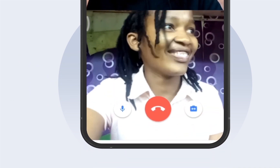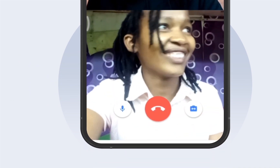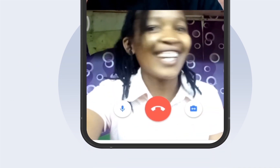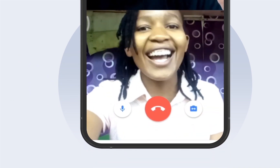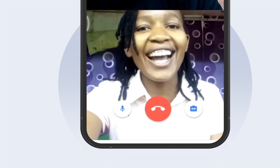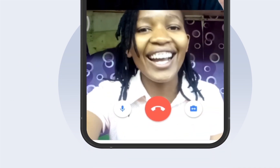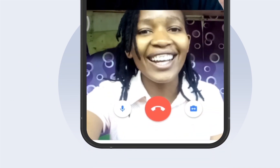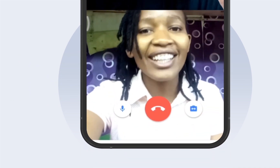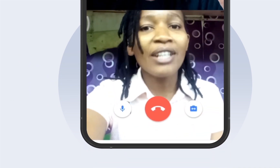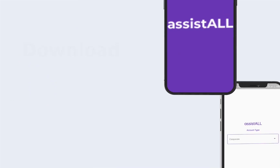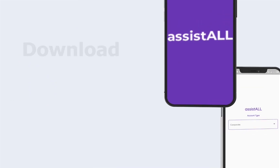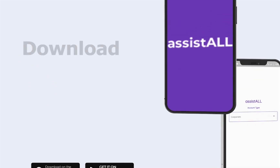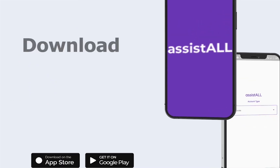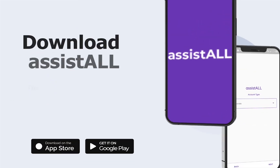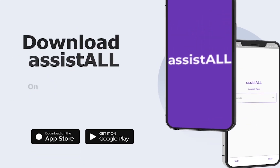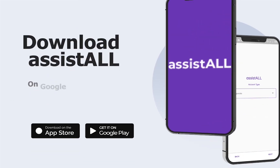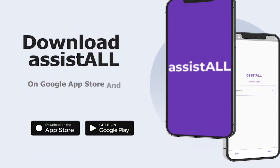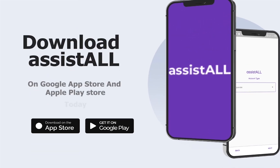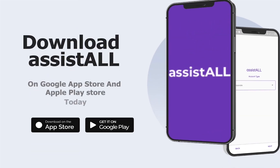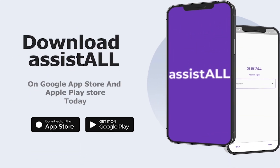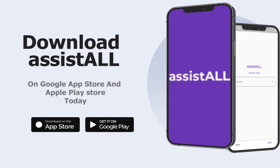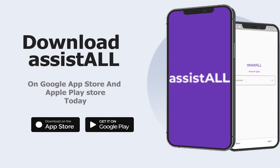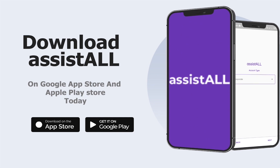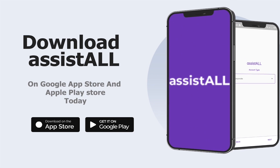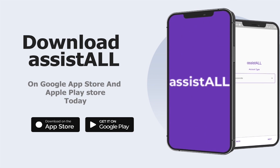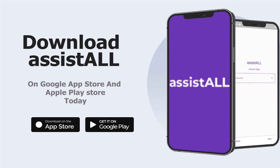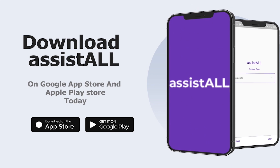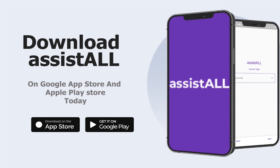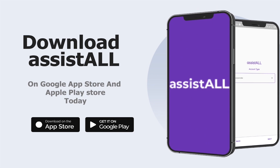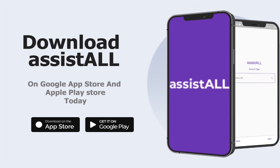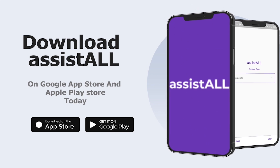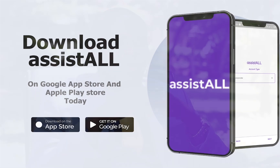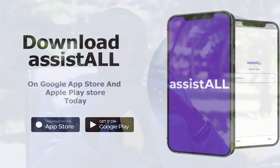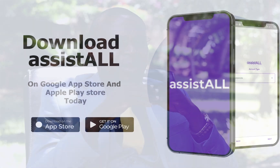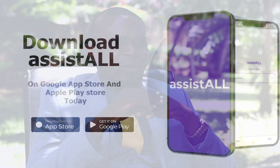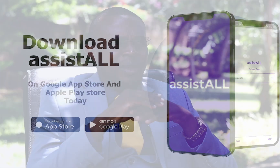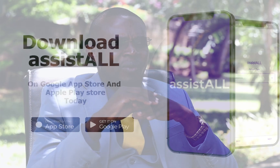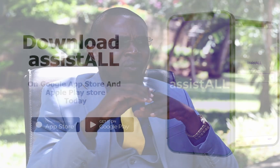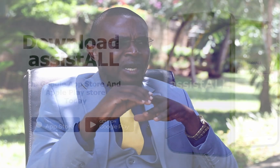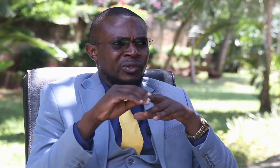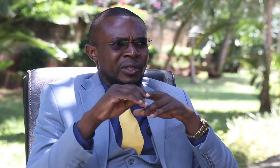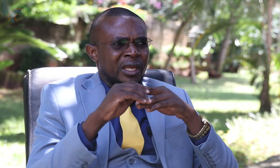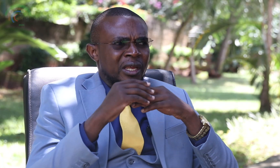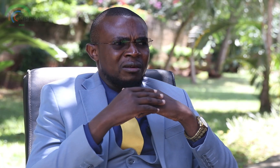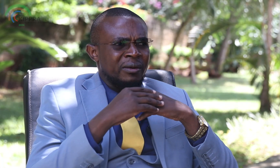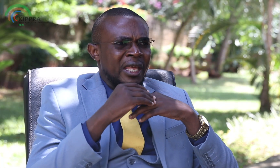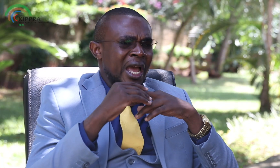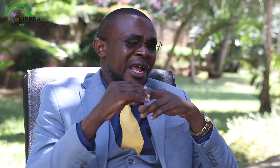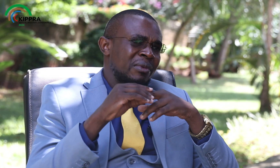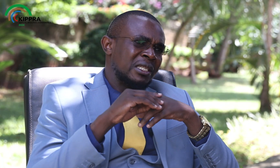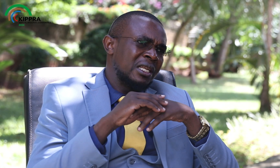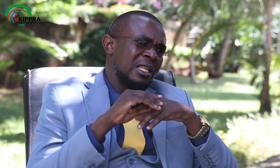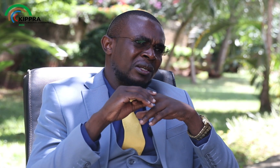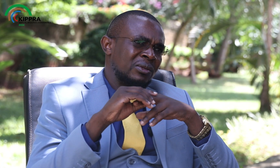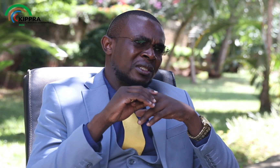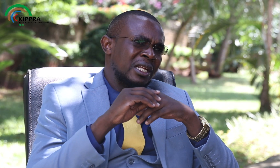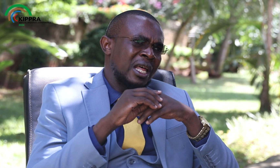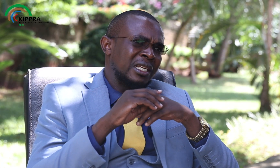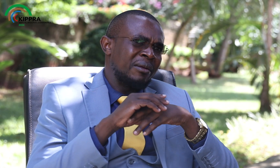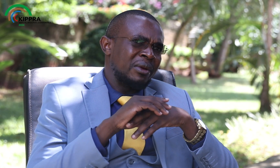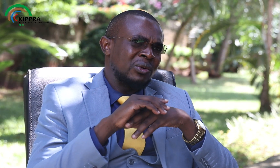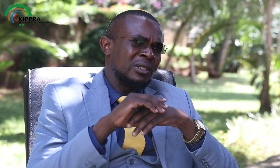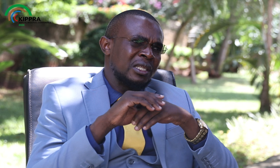voter material, voting information, and feedback that was happening through when we worked with the IBC. That